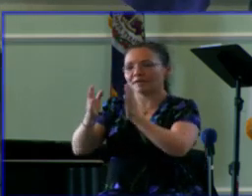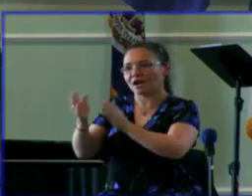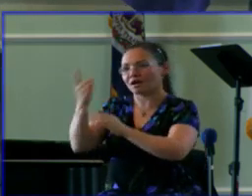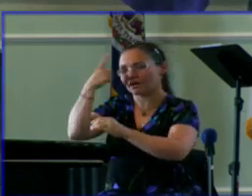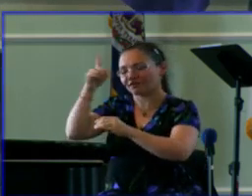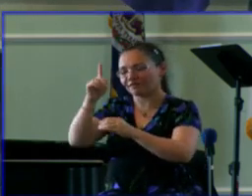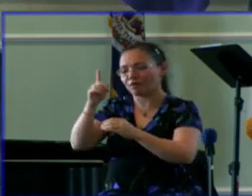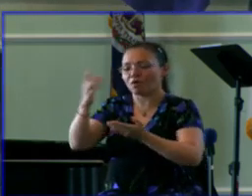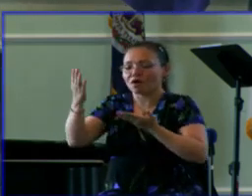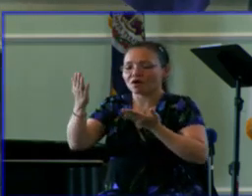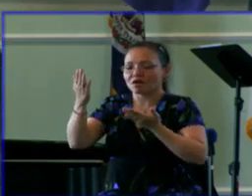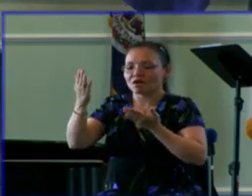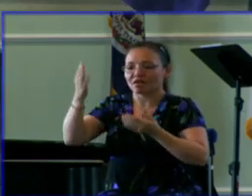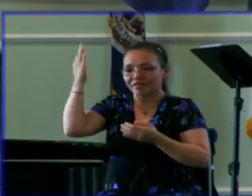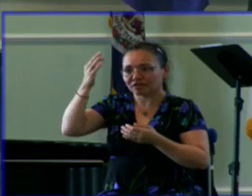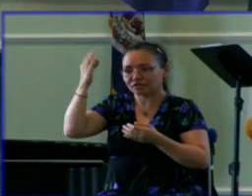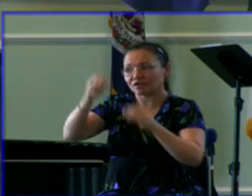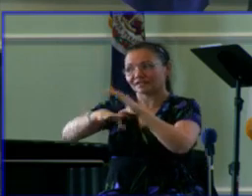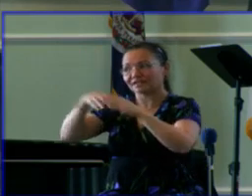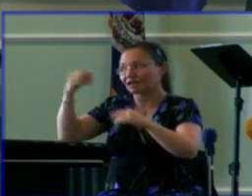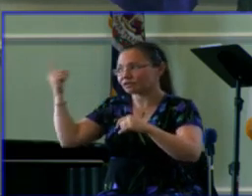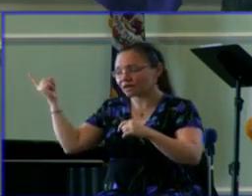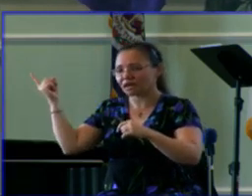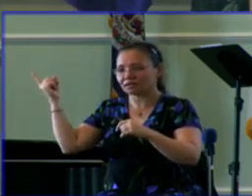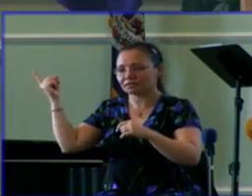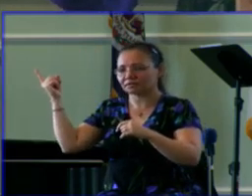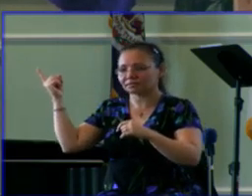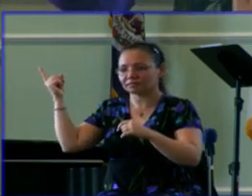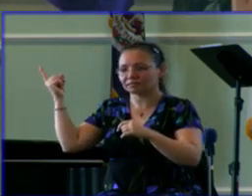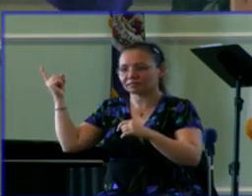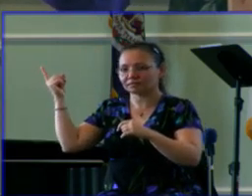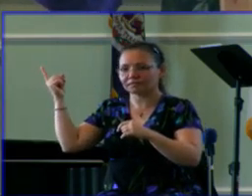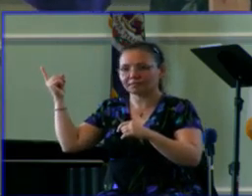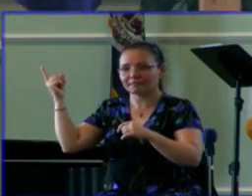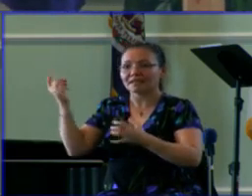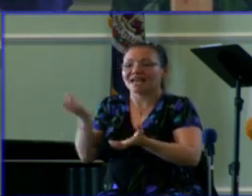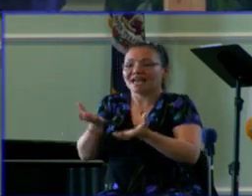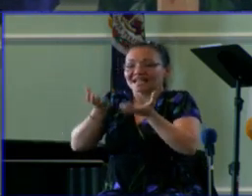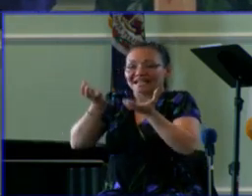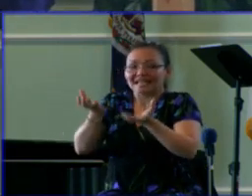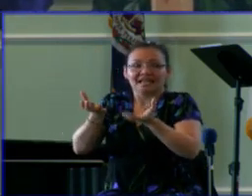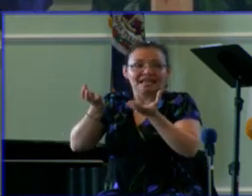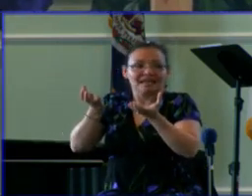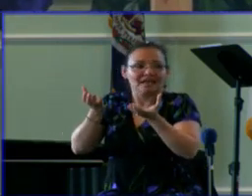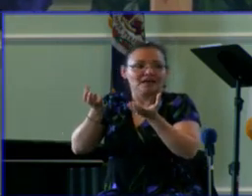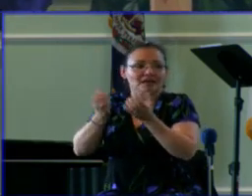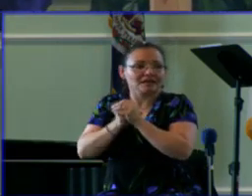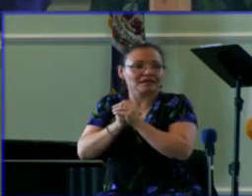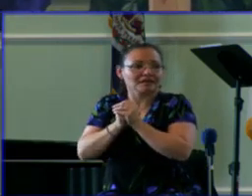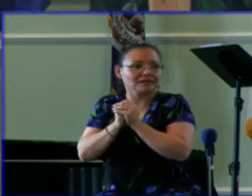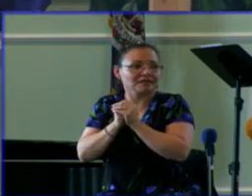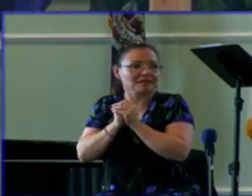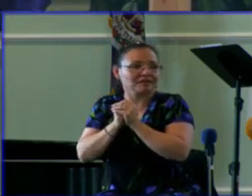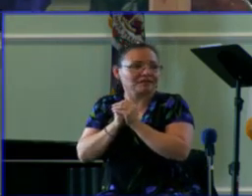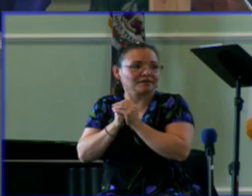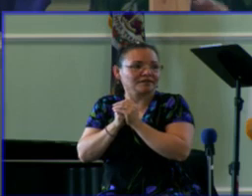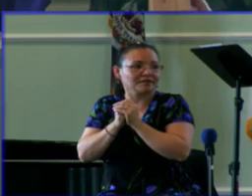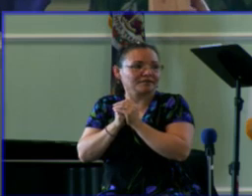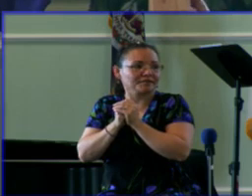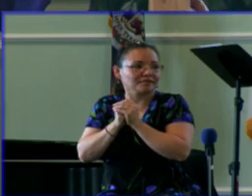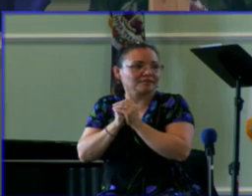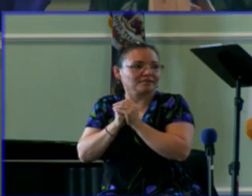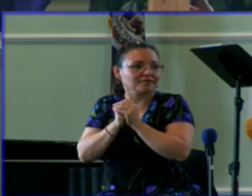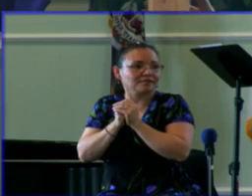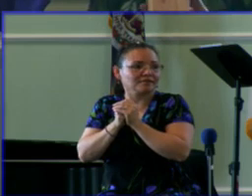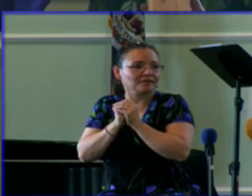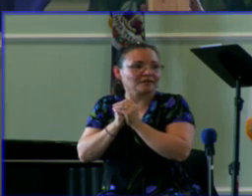for the service that we were going to have out there, and by the way, Carrie, I think your dad made this, right?